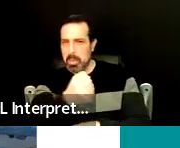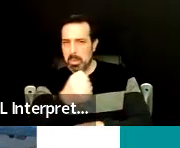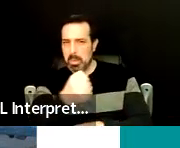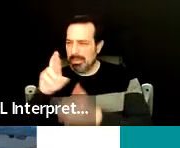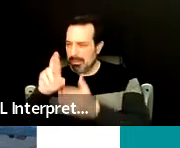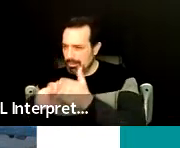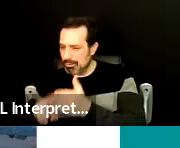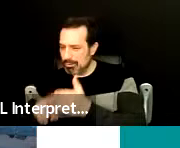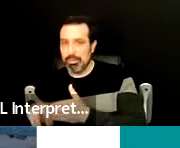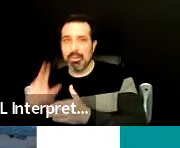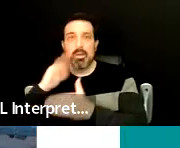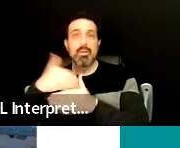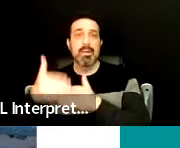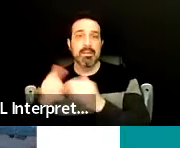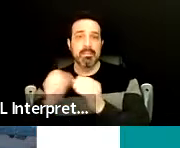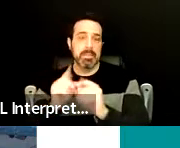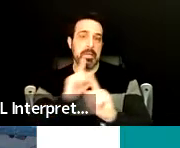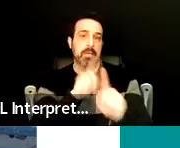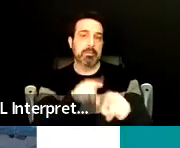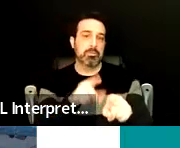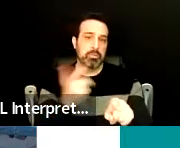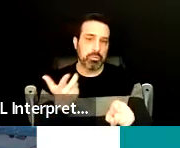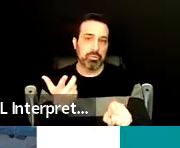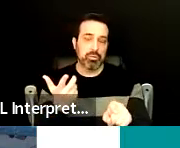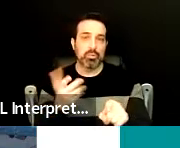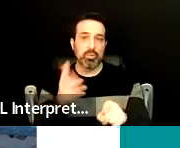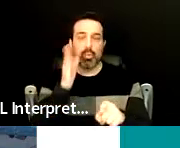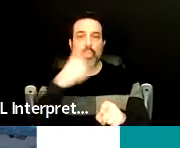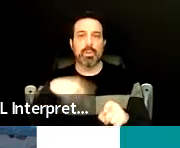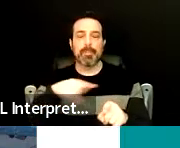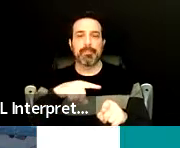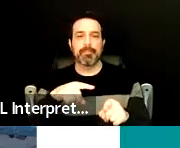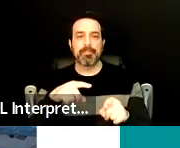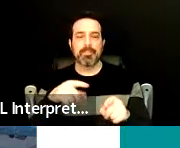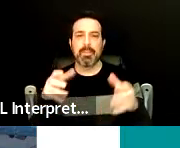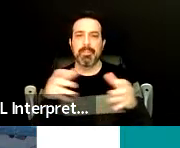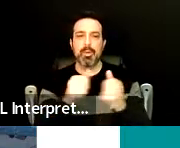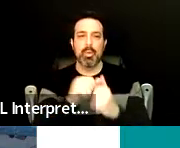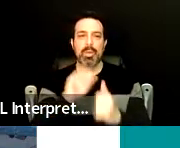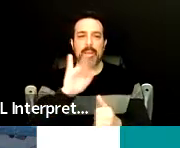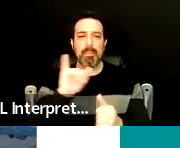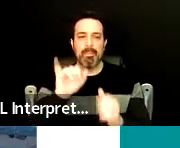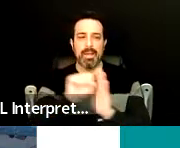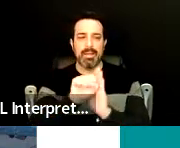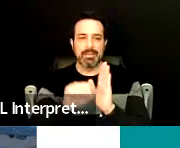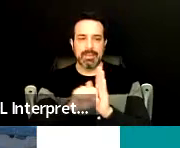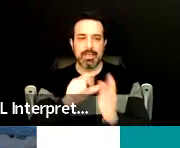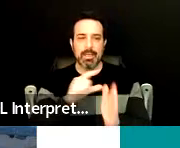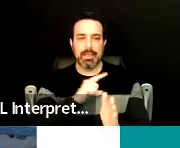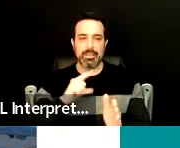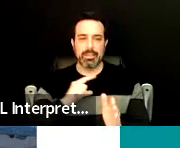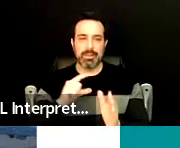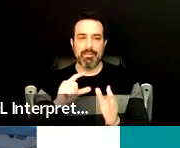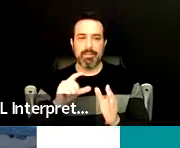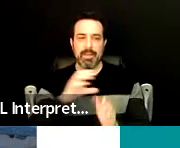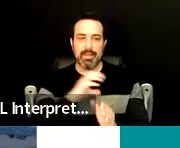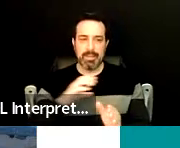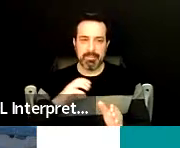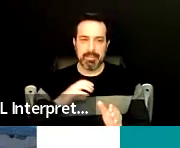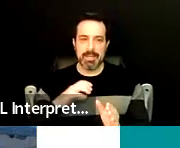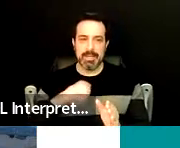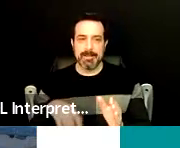it back for the next meeting. So we will be meeting with the Bi-State Legislative Committee tomorrow.